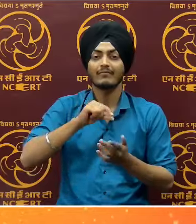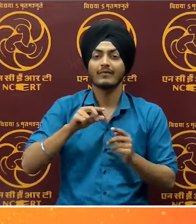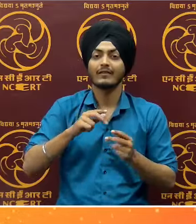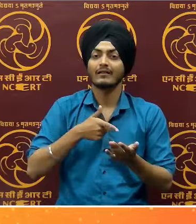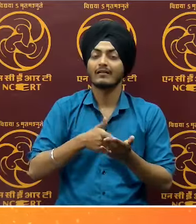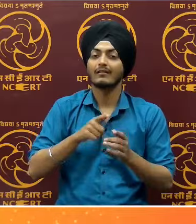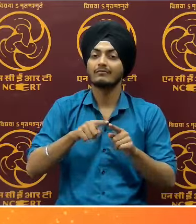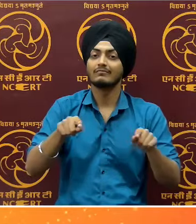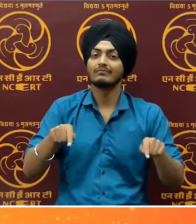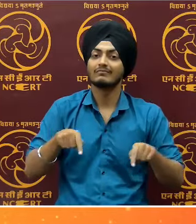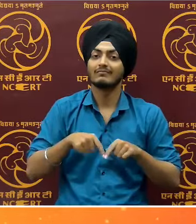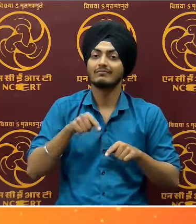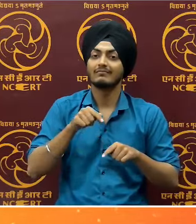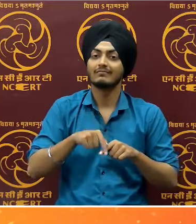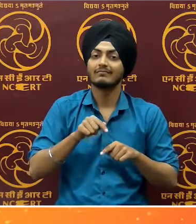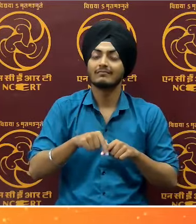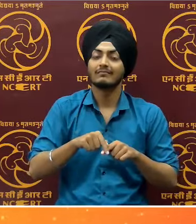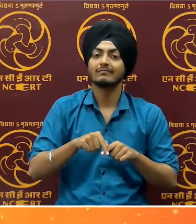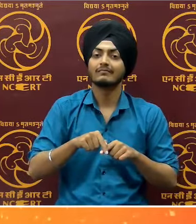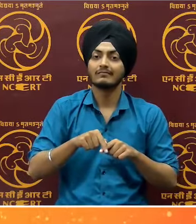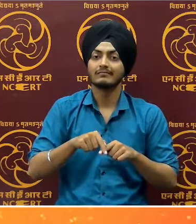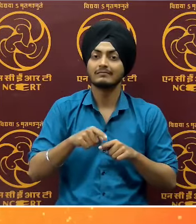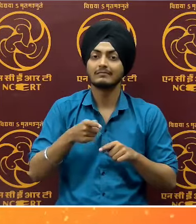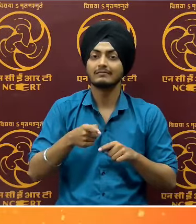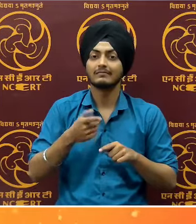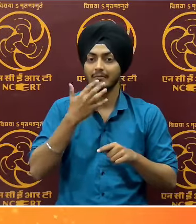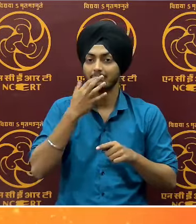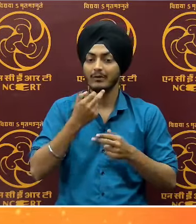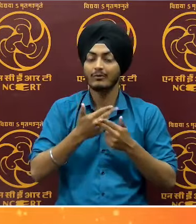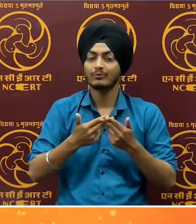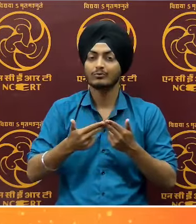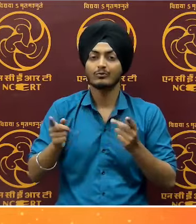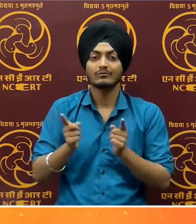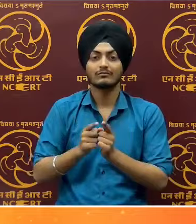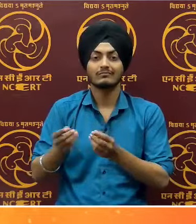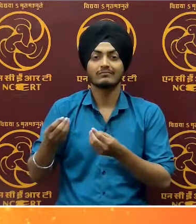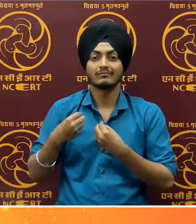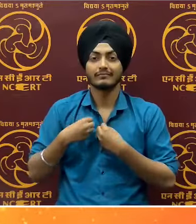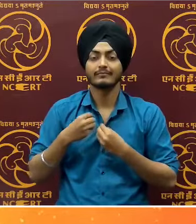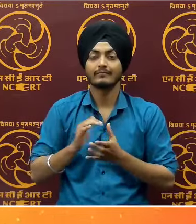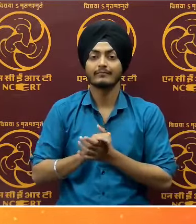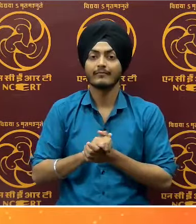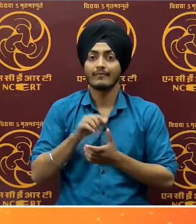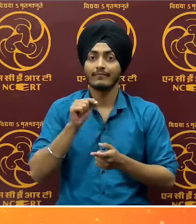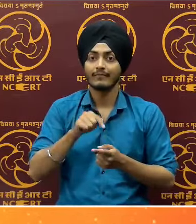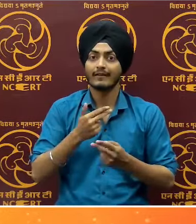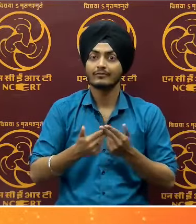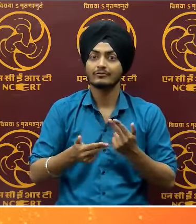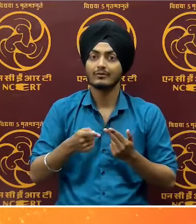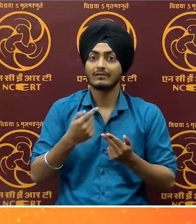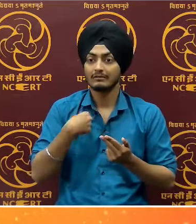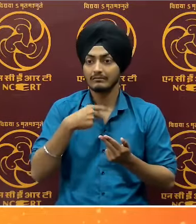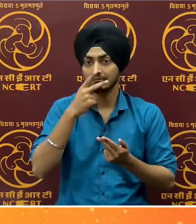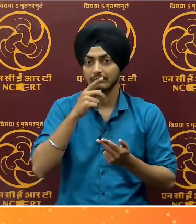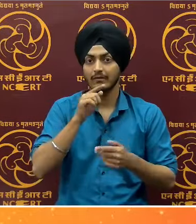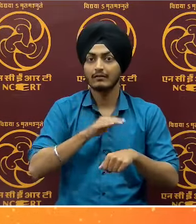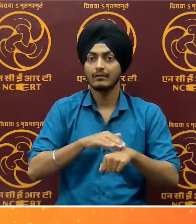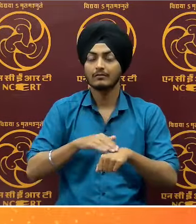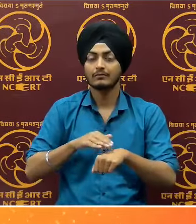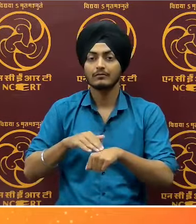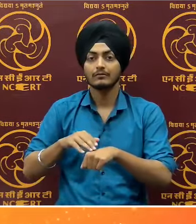us, the common man, the children who are studying this particular story? Yes. So, this story had touched many important